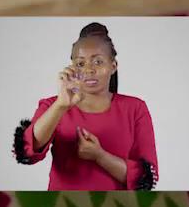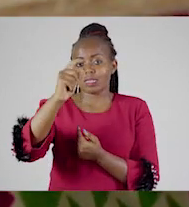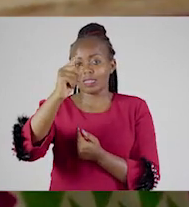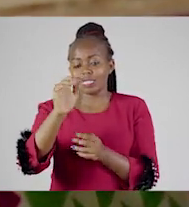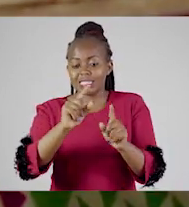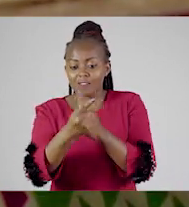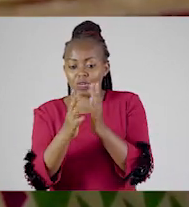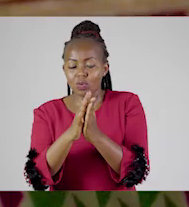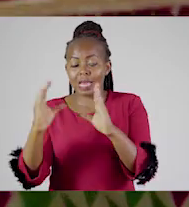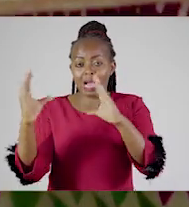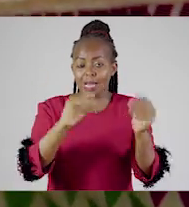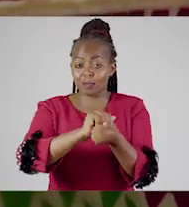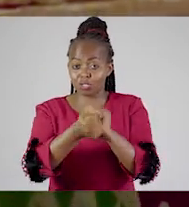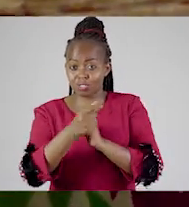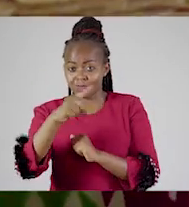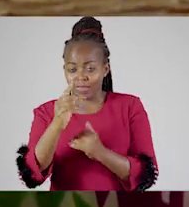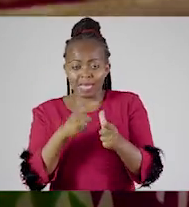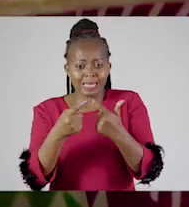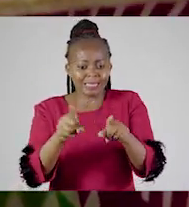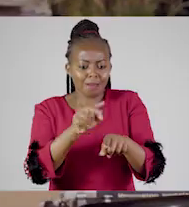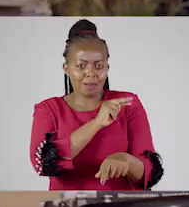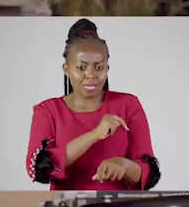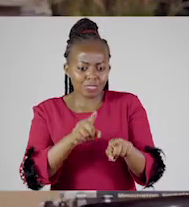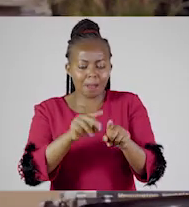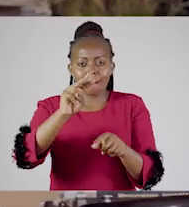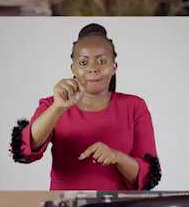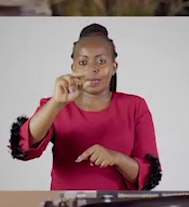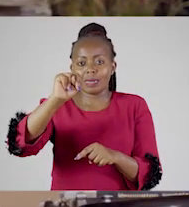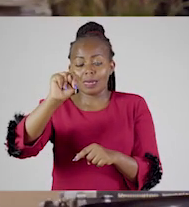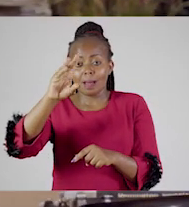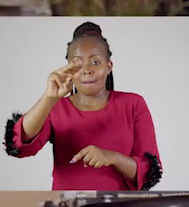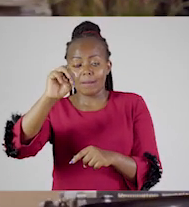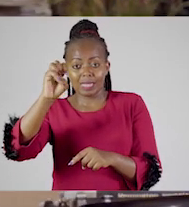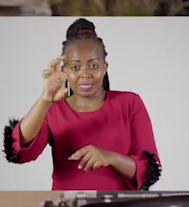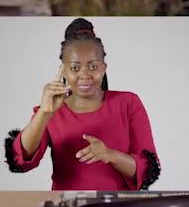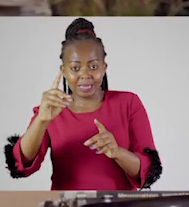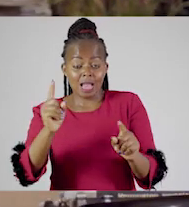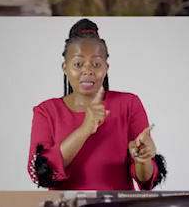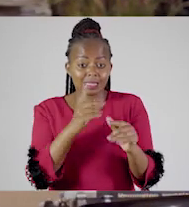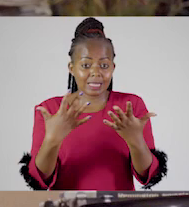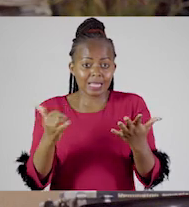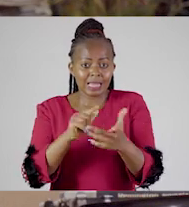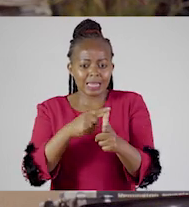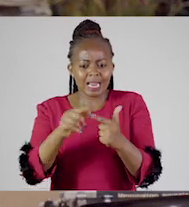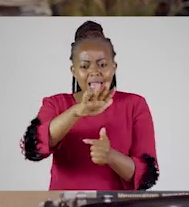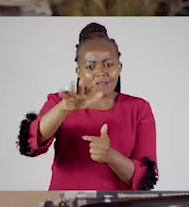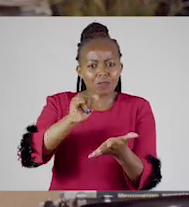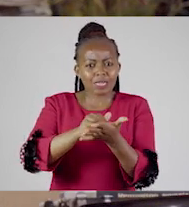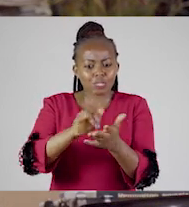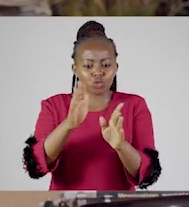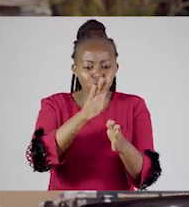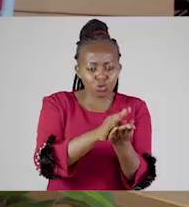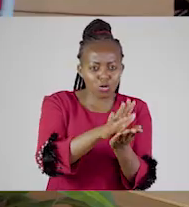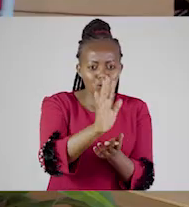climate change. You're right. Yes, exactly. Natural and man-made disasters. Mm-hmm. The environment in which archival material is